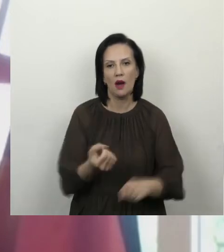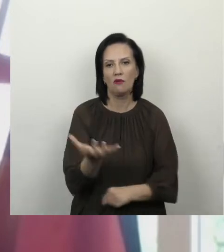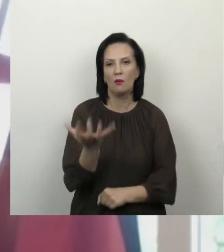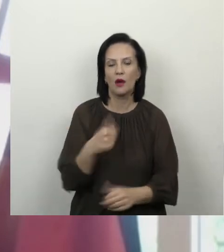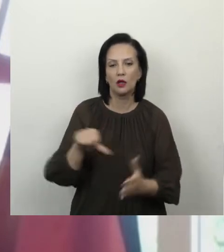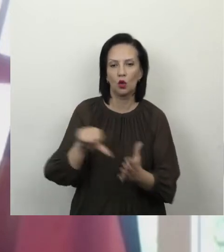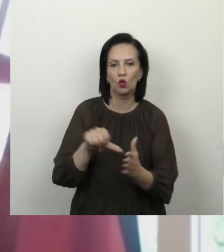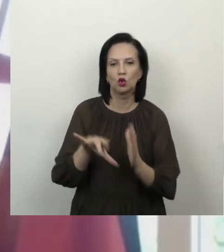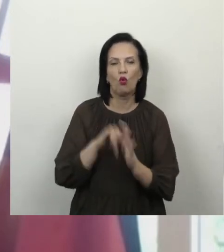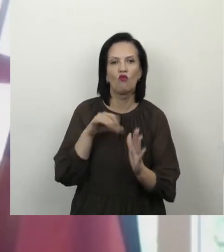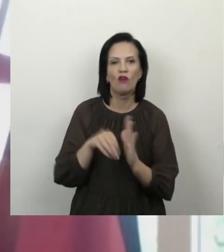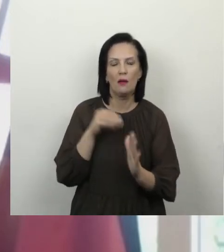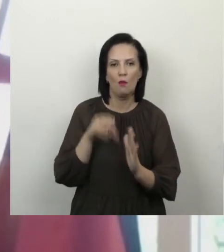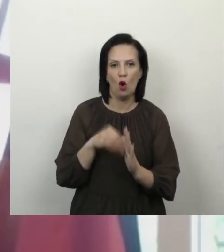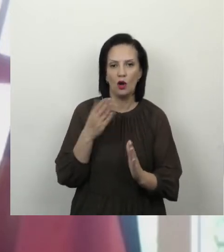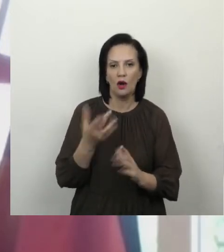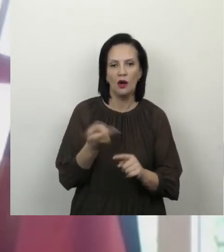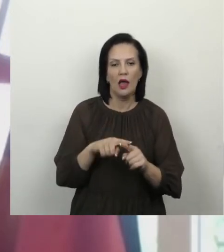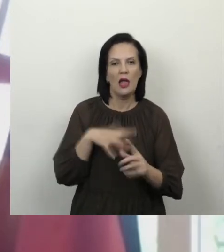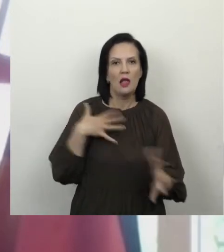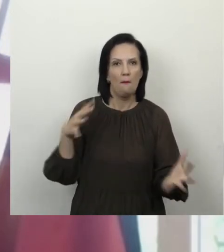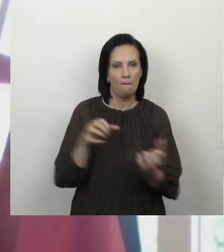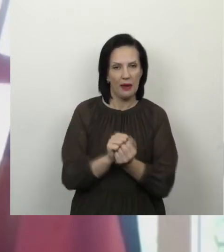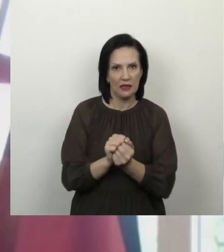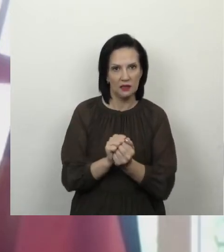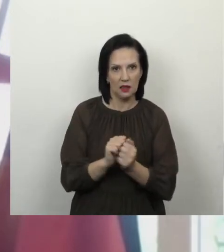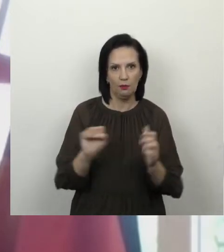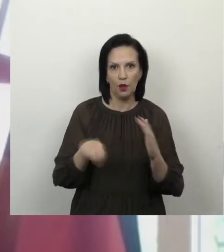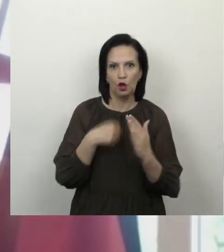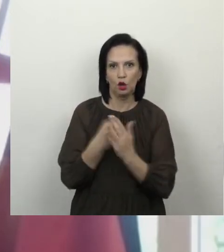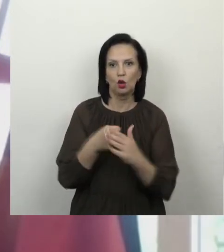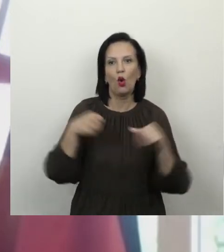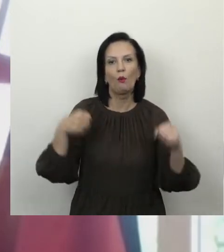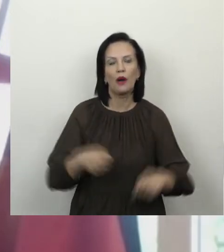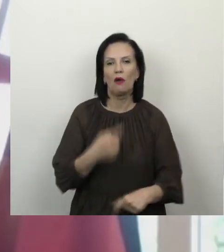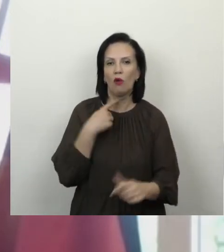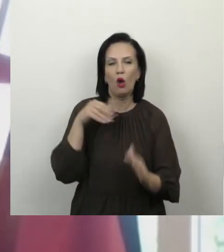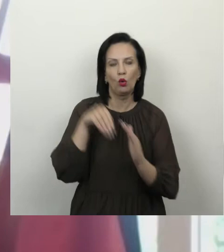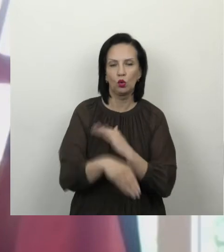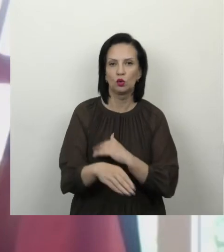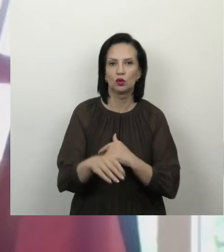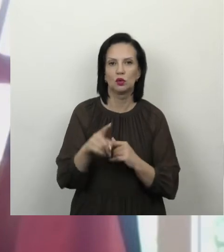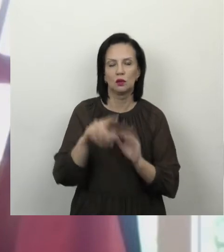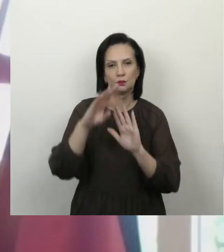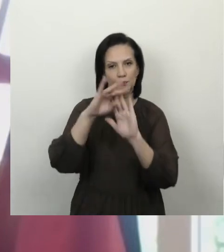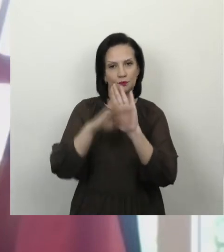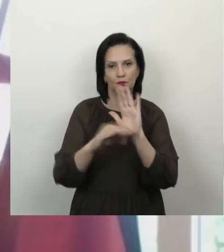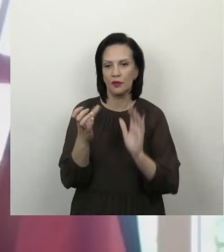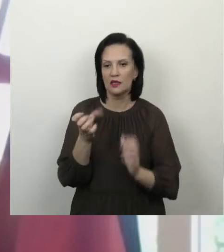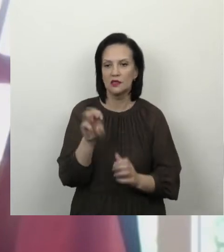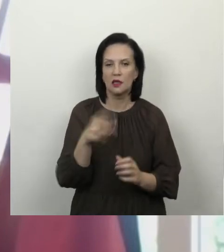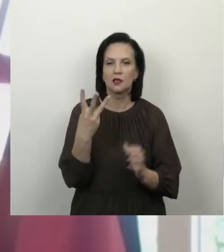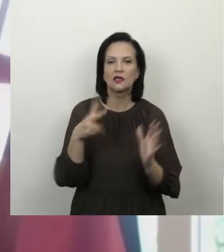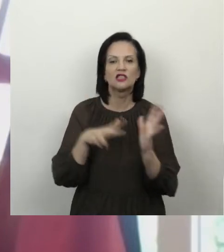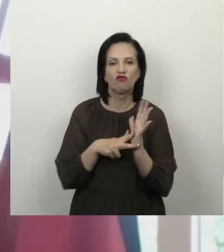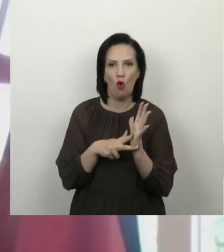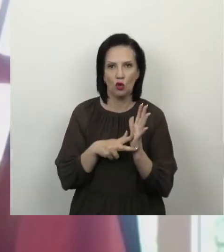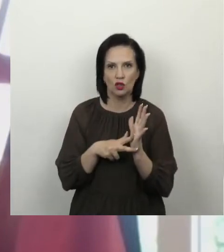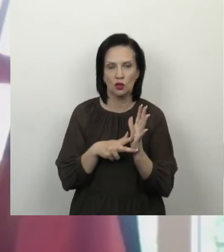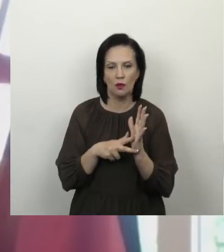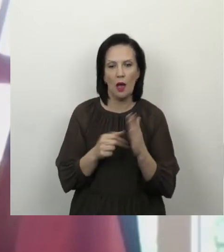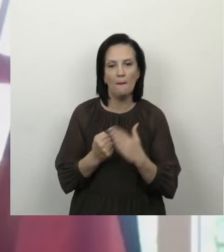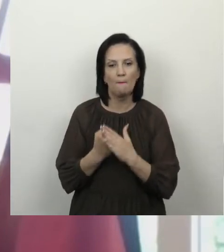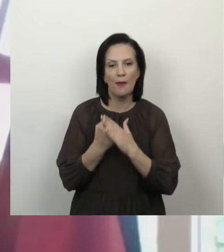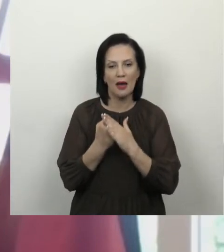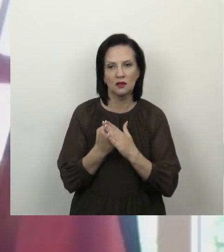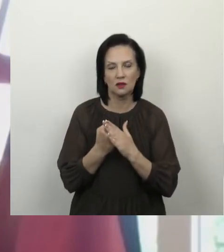The principles of the right to vote are set out in Article 38 of the Basic Law, and